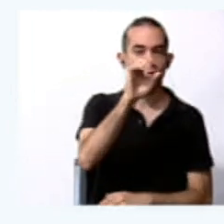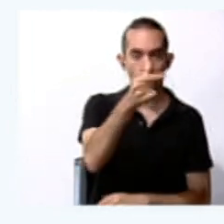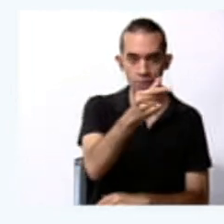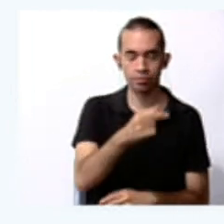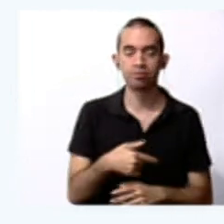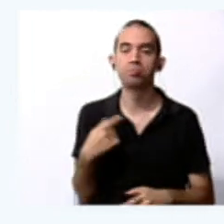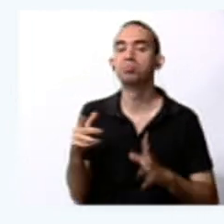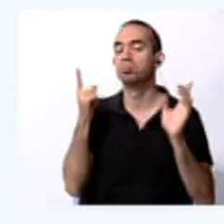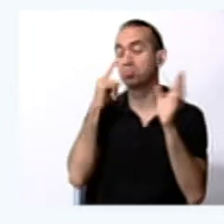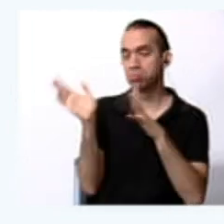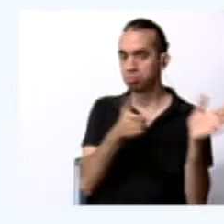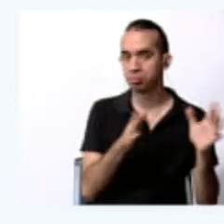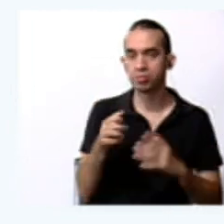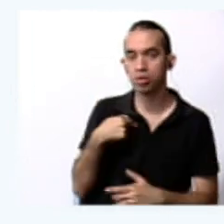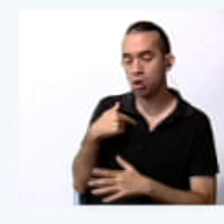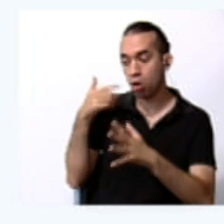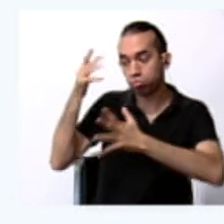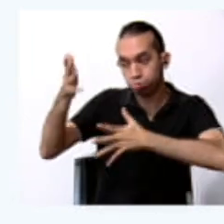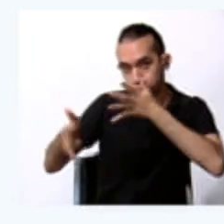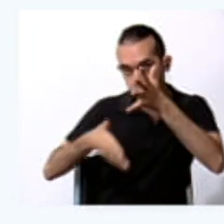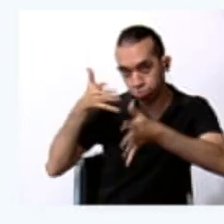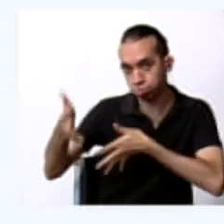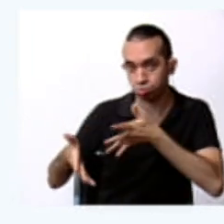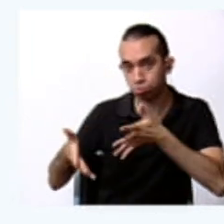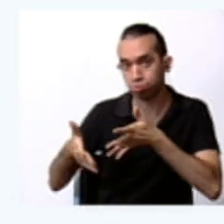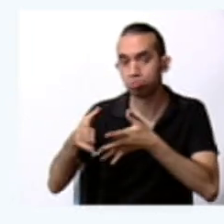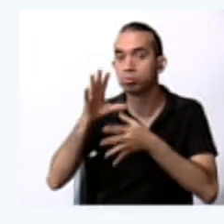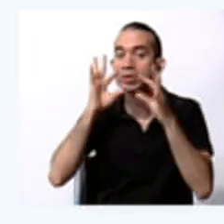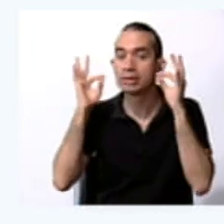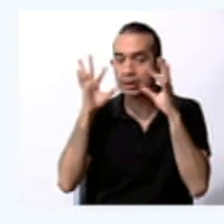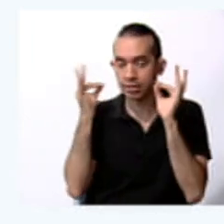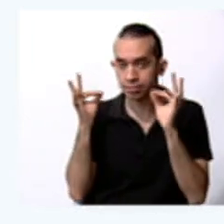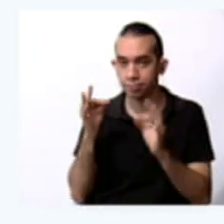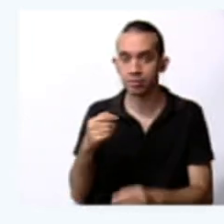cat. I take care of my cat.